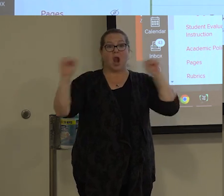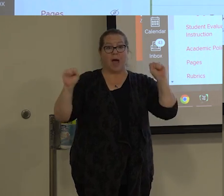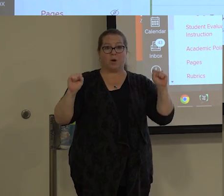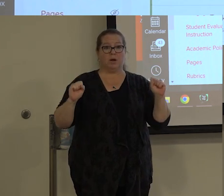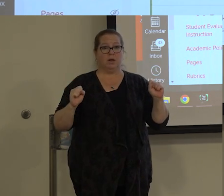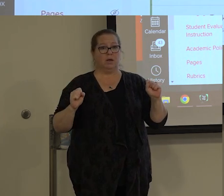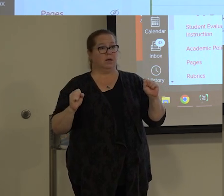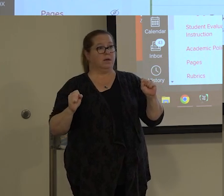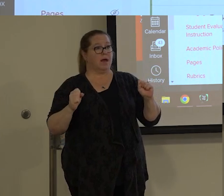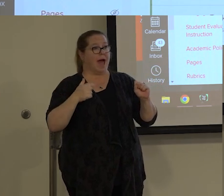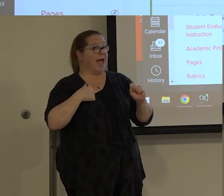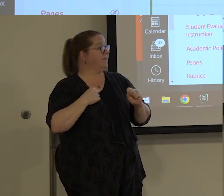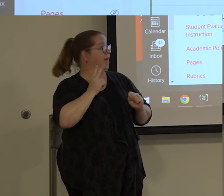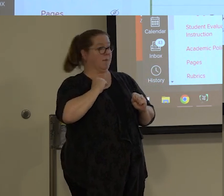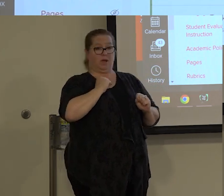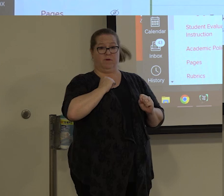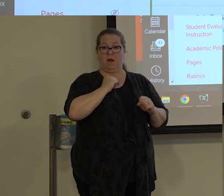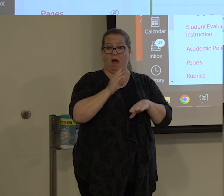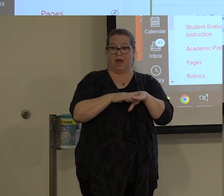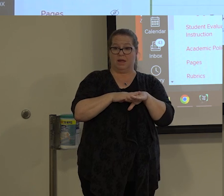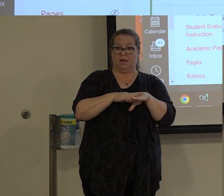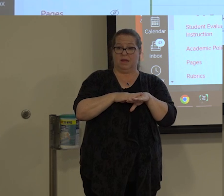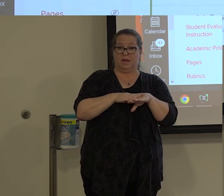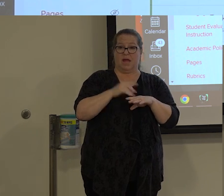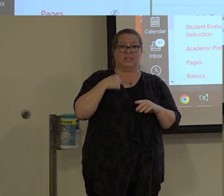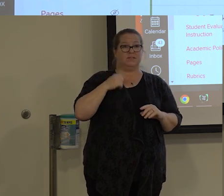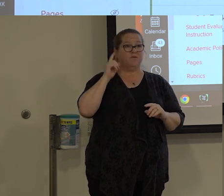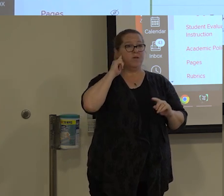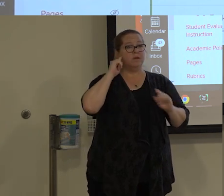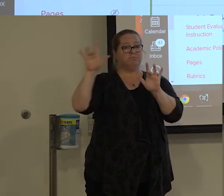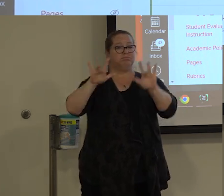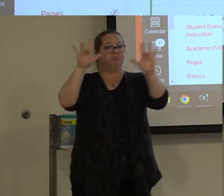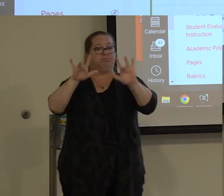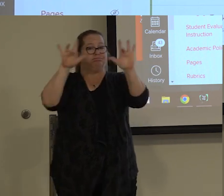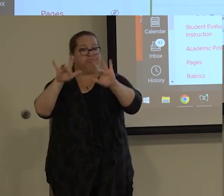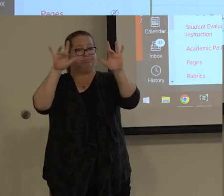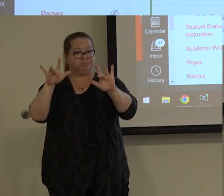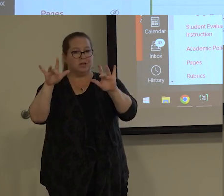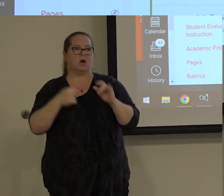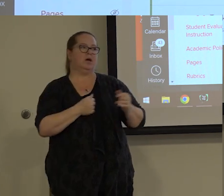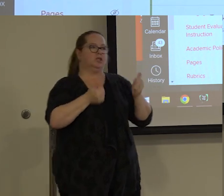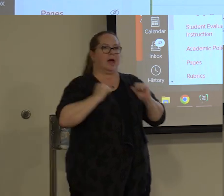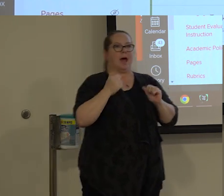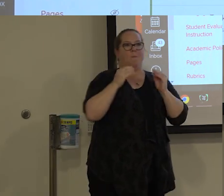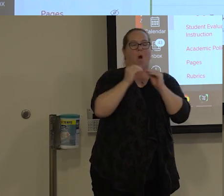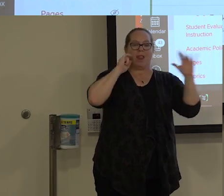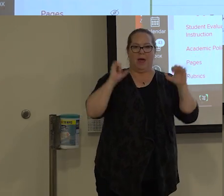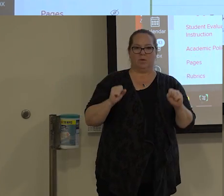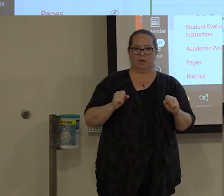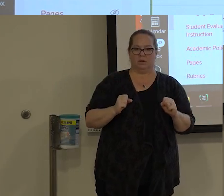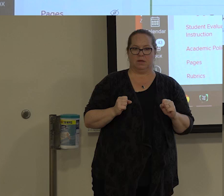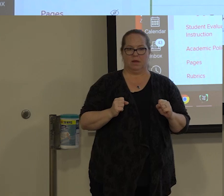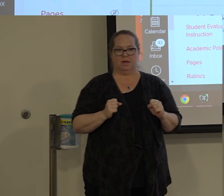Sure. I have a microphone on, but I guess it's not. It's just for the recording. Gotcha, okay. Yeah. All right, I'll try, so sorry.